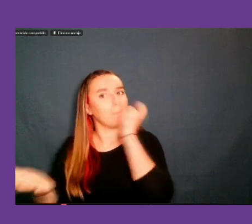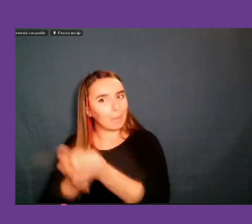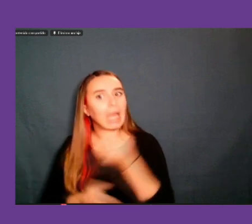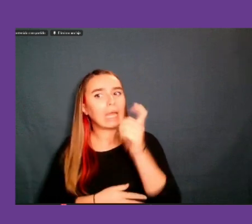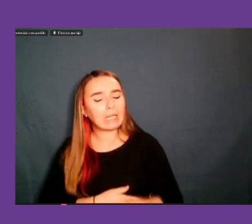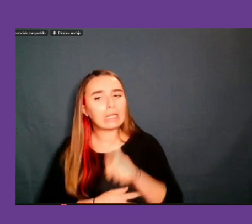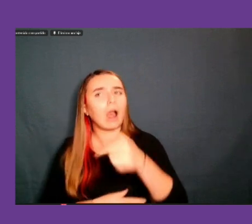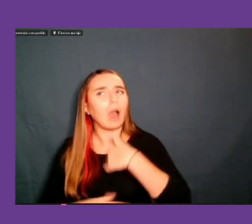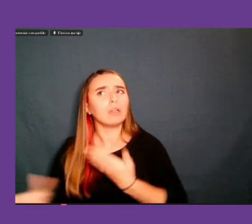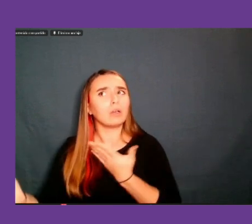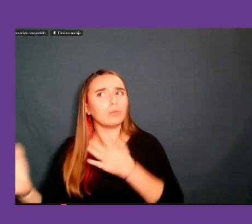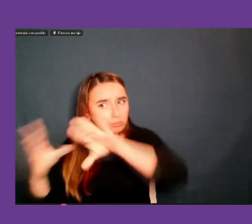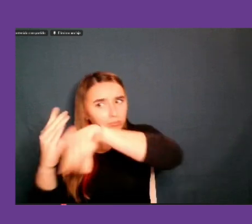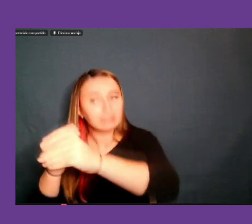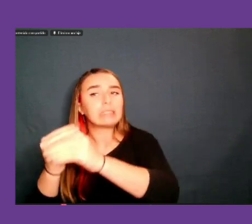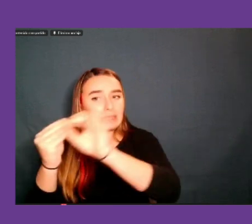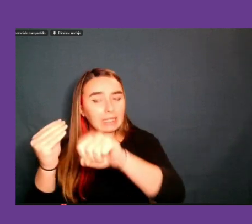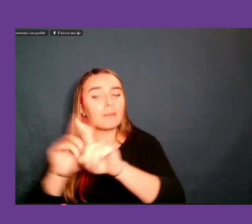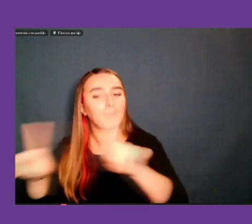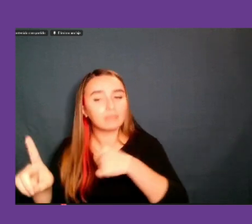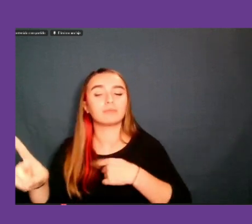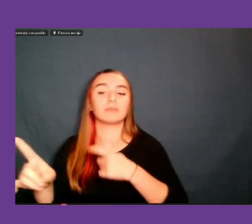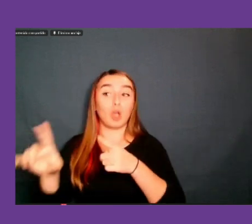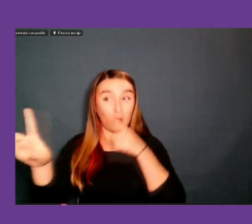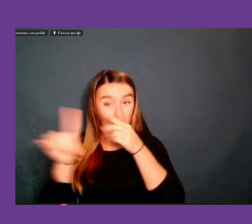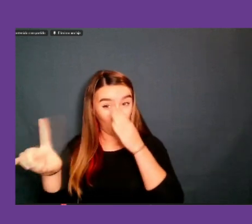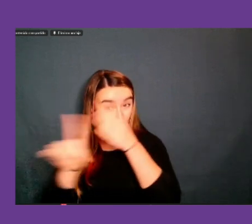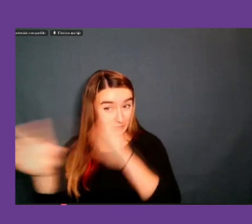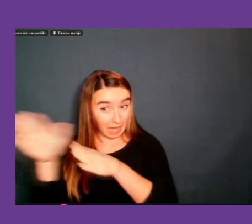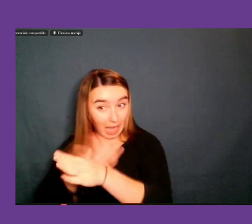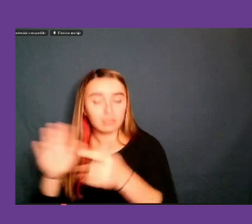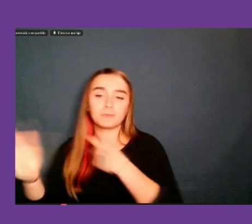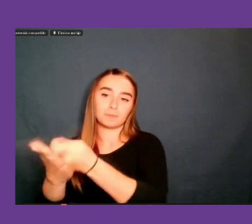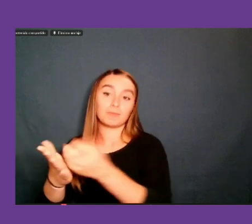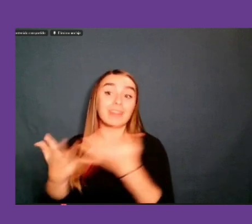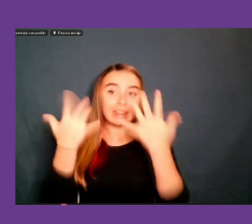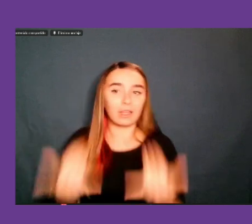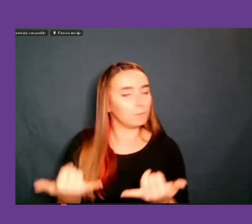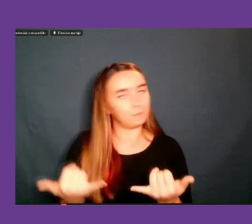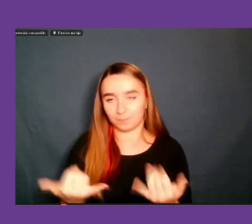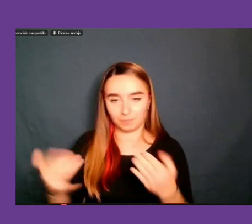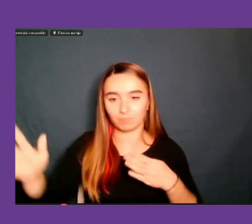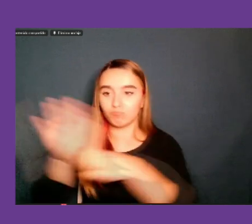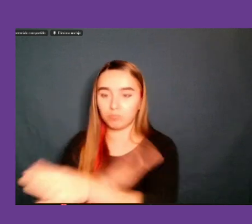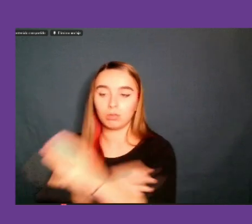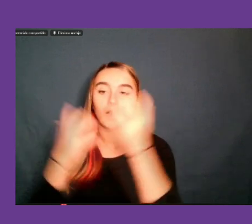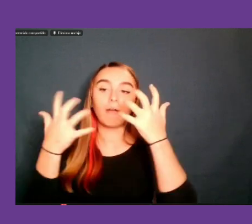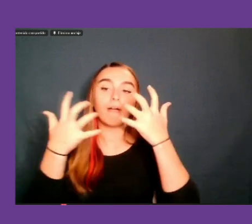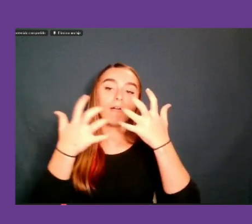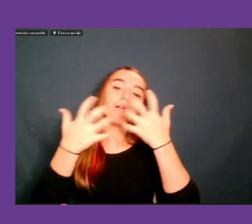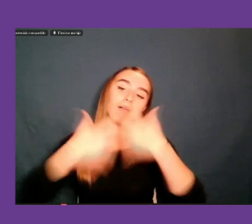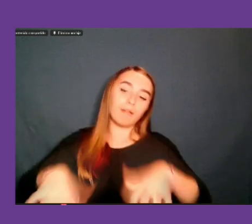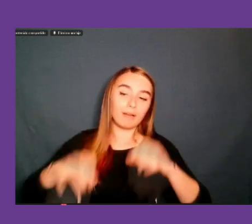you contributed to them, you had to pay to have access to them. But this is also the way it is. And despite